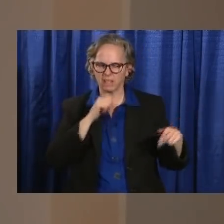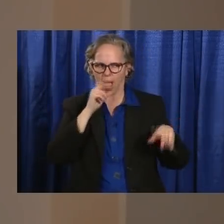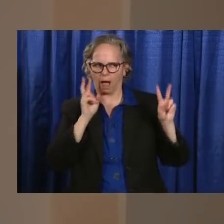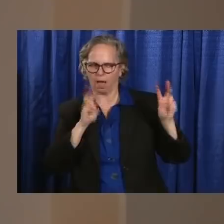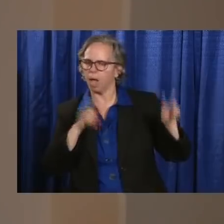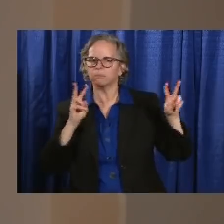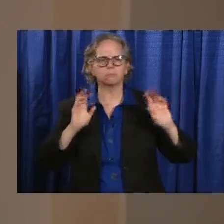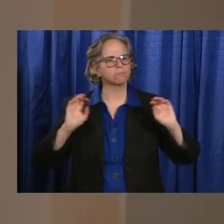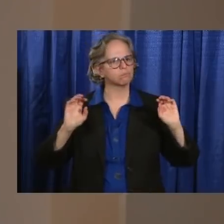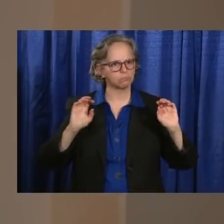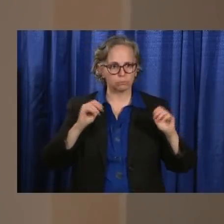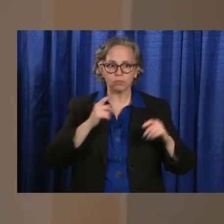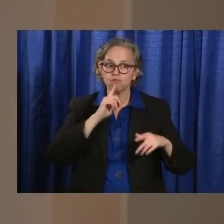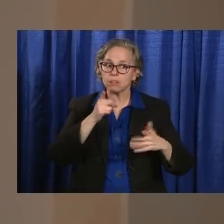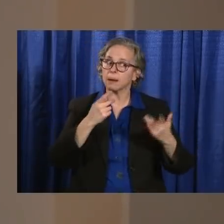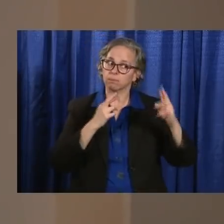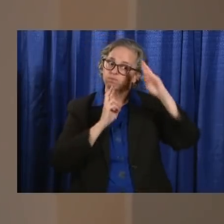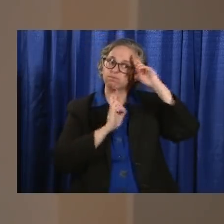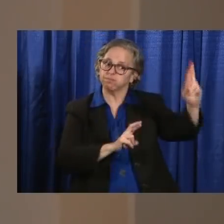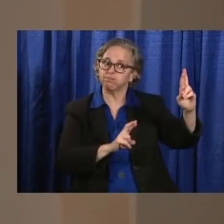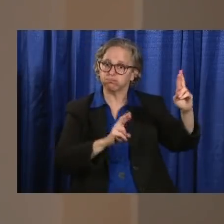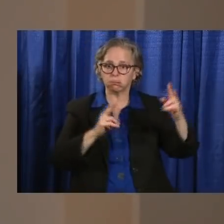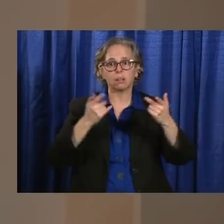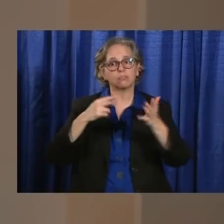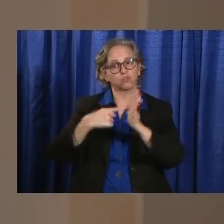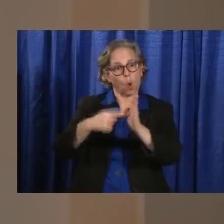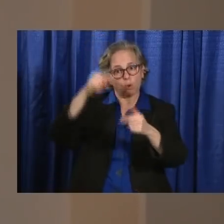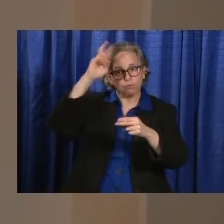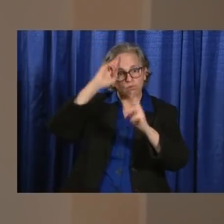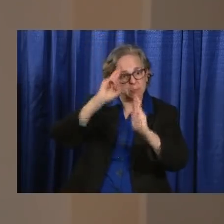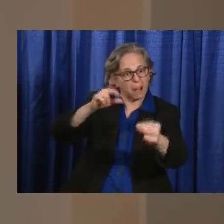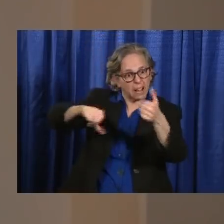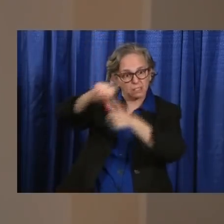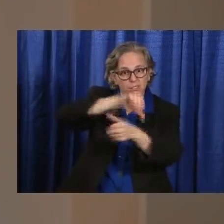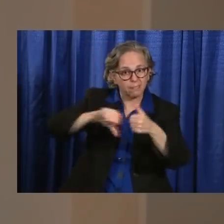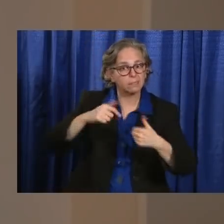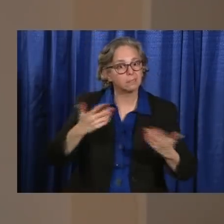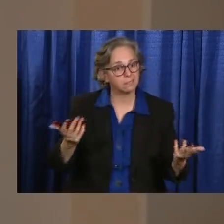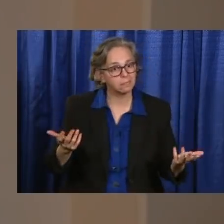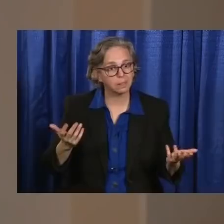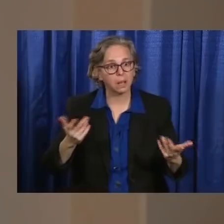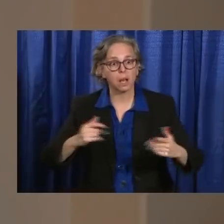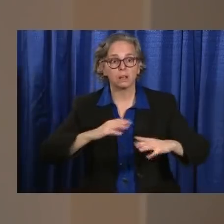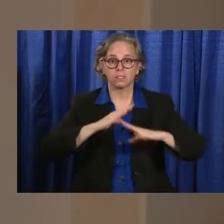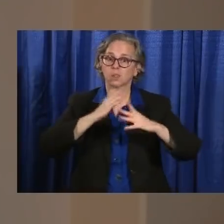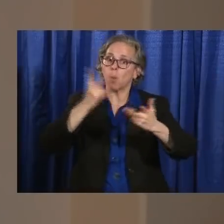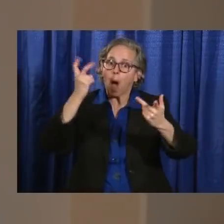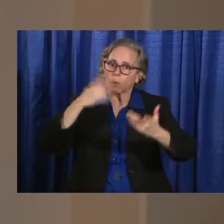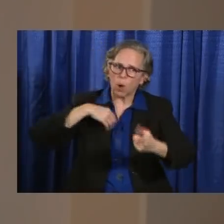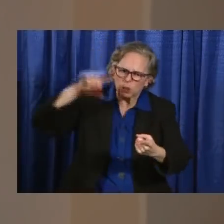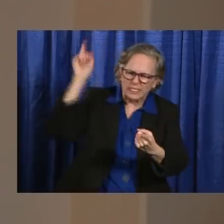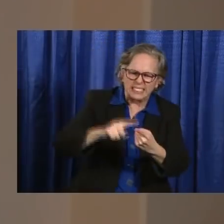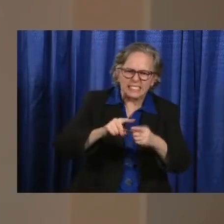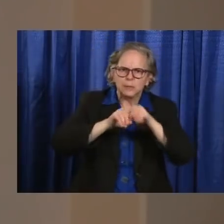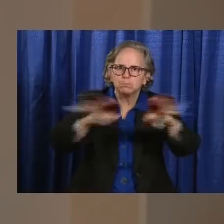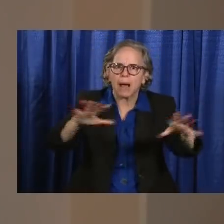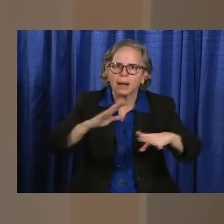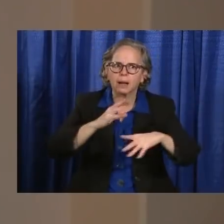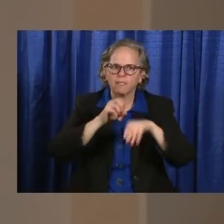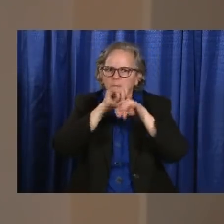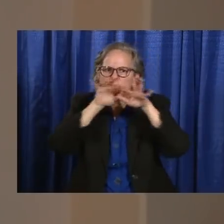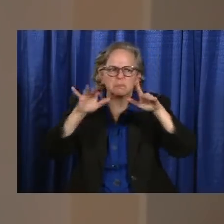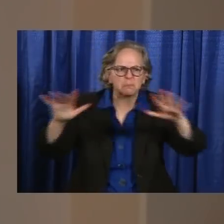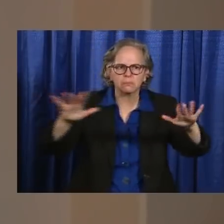respect for one another, that we're trying to do our best to slow the spread. It's just like that. I mean, it's working, because